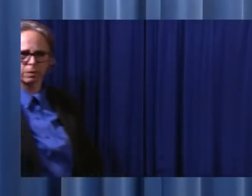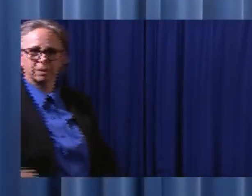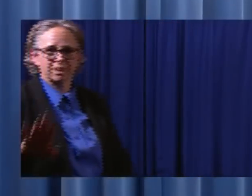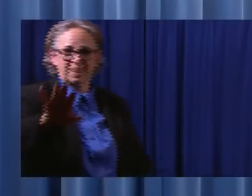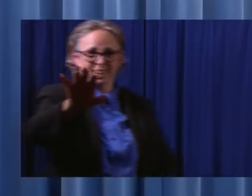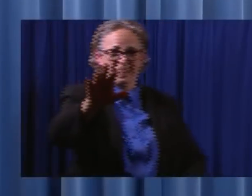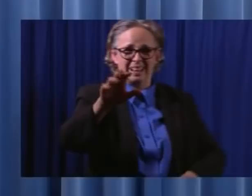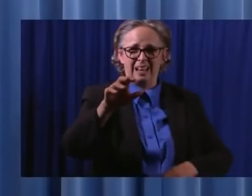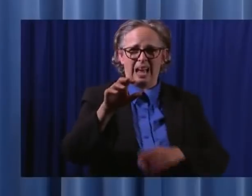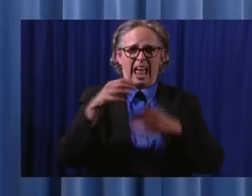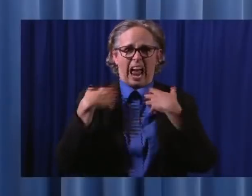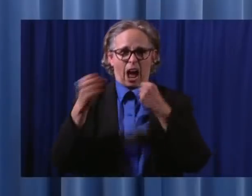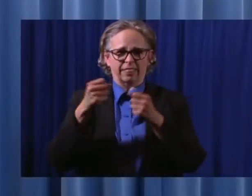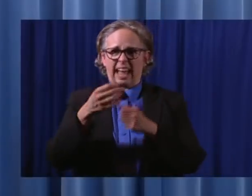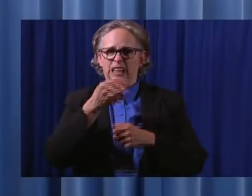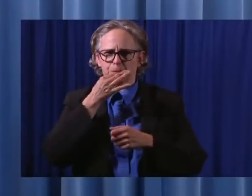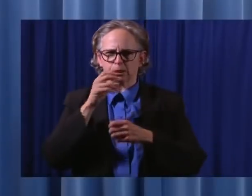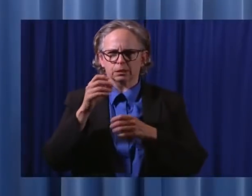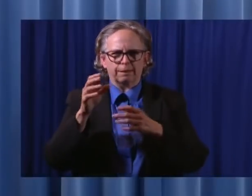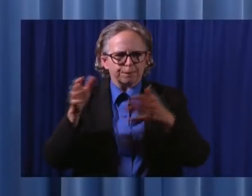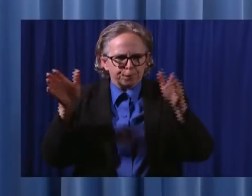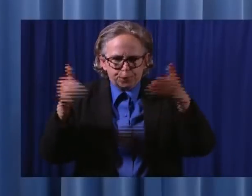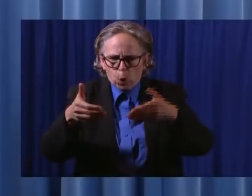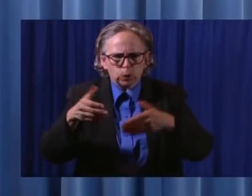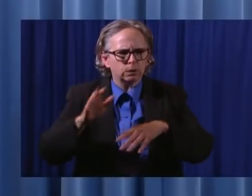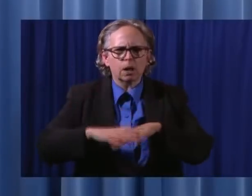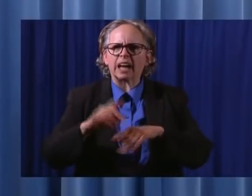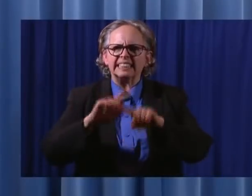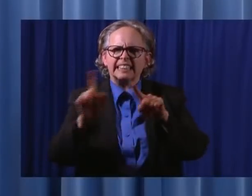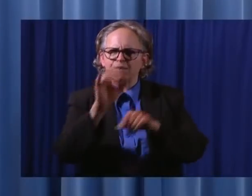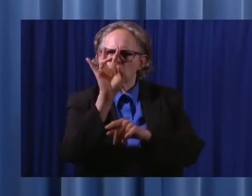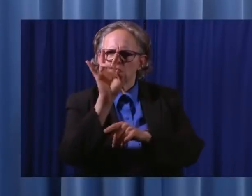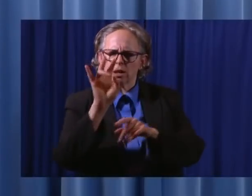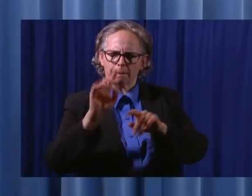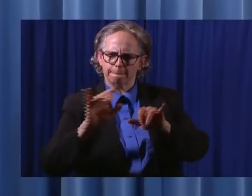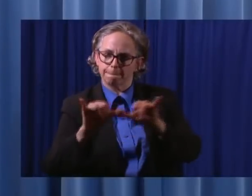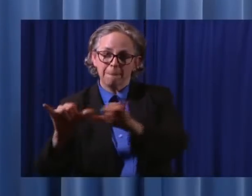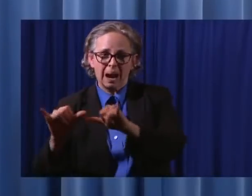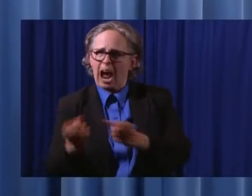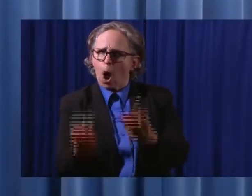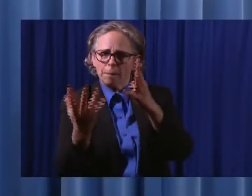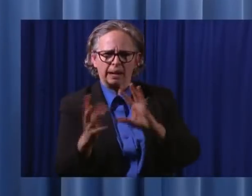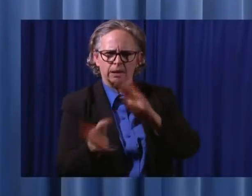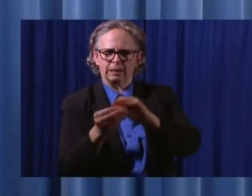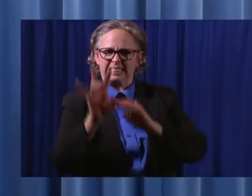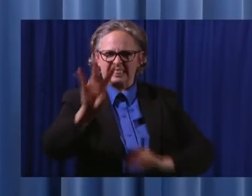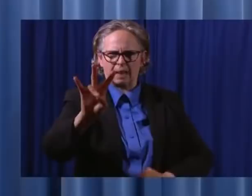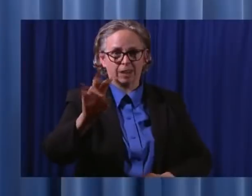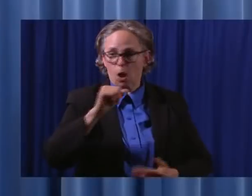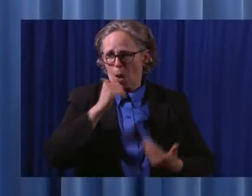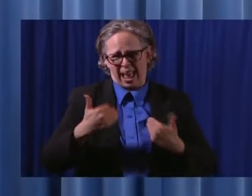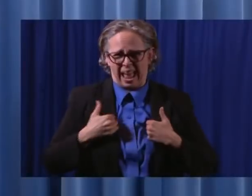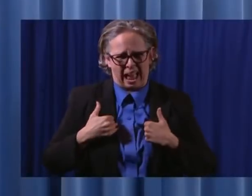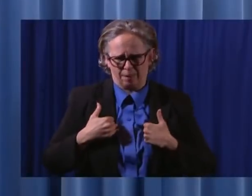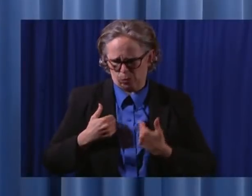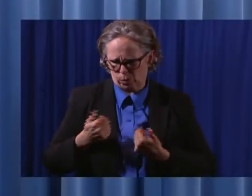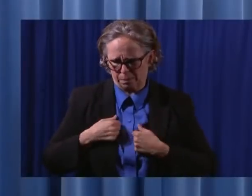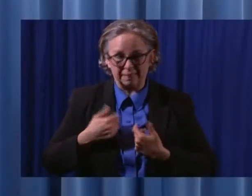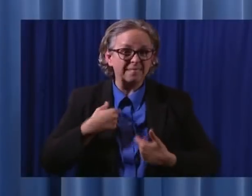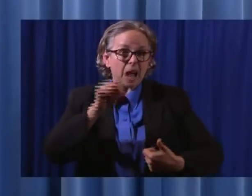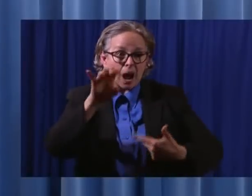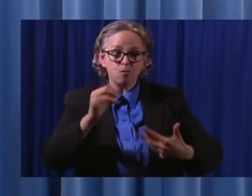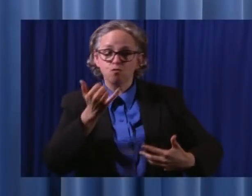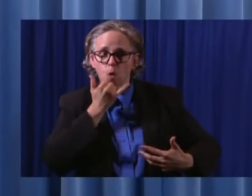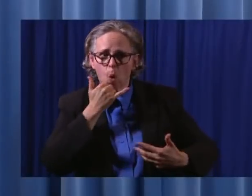front of me, and I'm afraid I will say them wrong. But we'll do that on Thursday, and we'll go through the 7 metrics